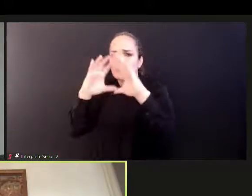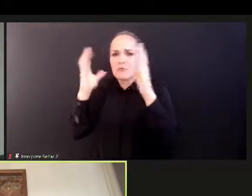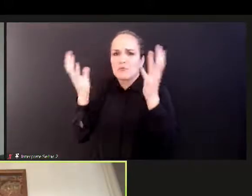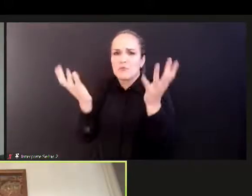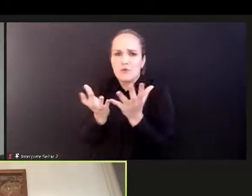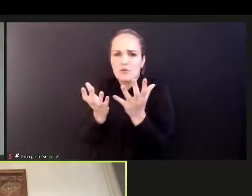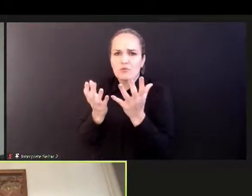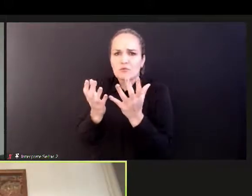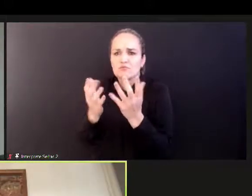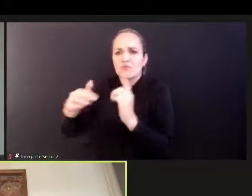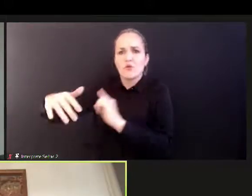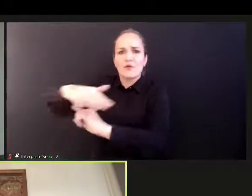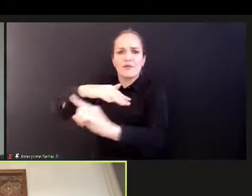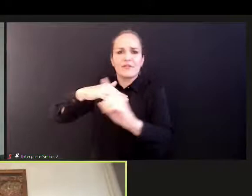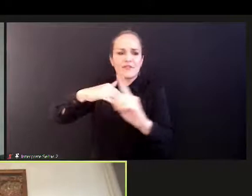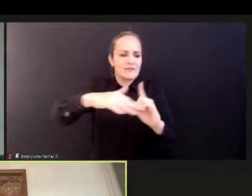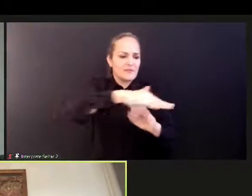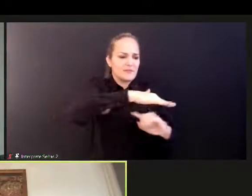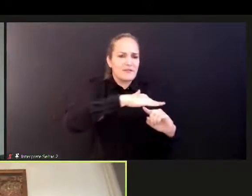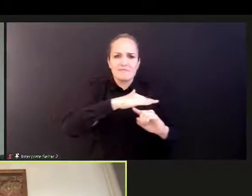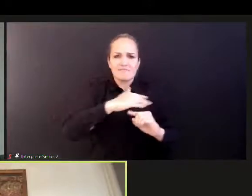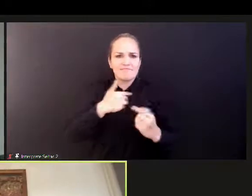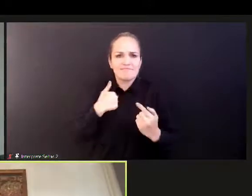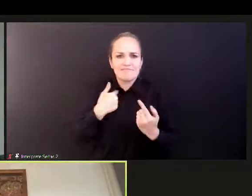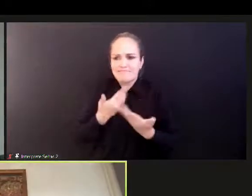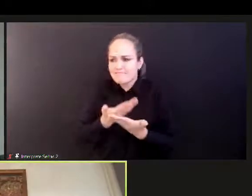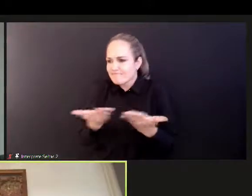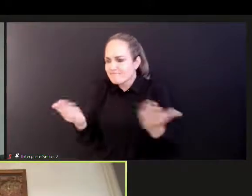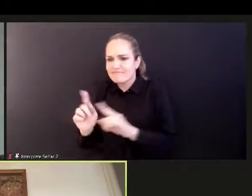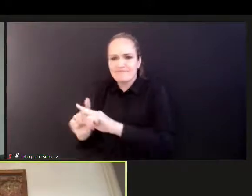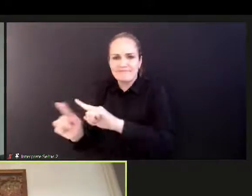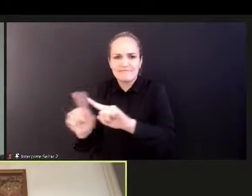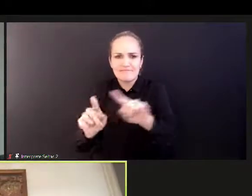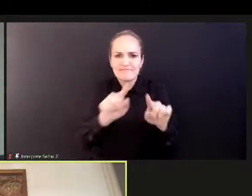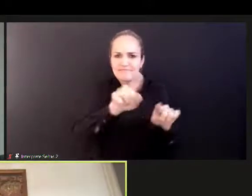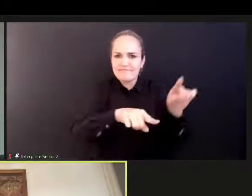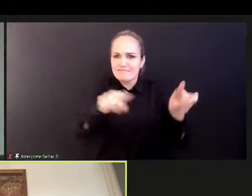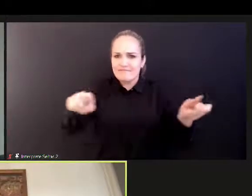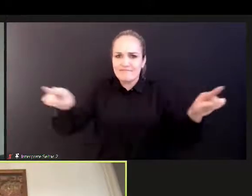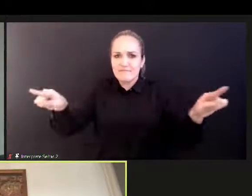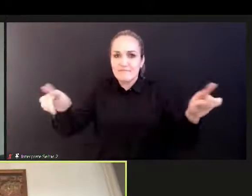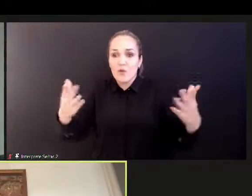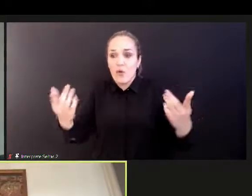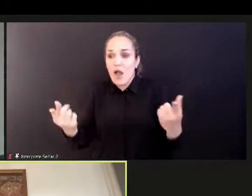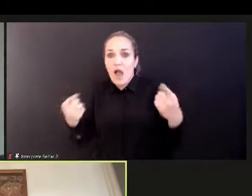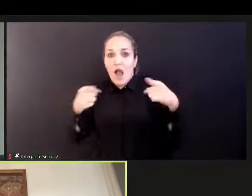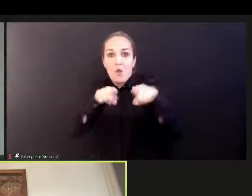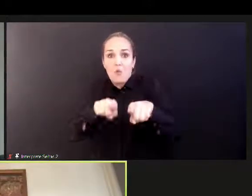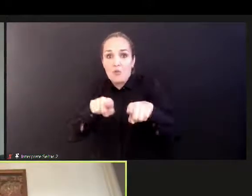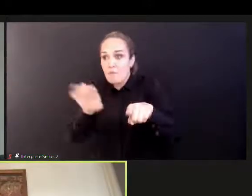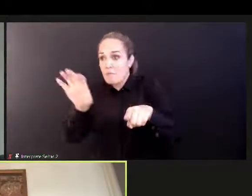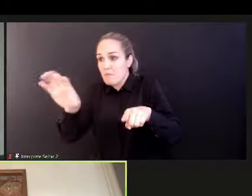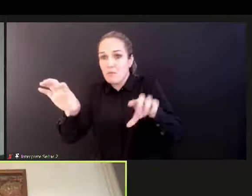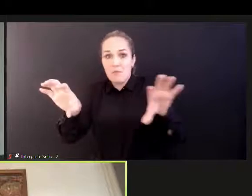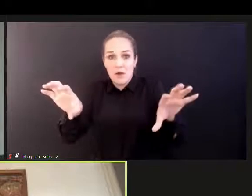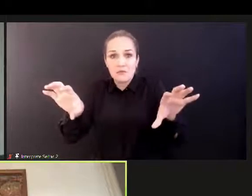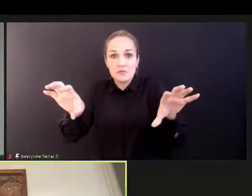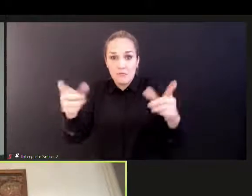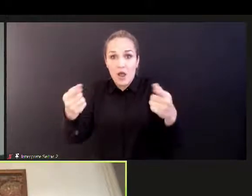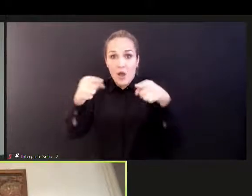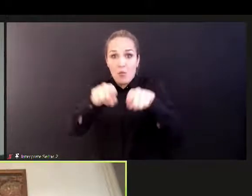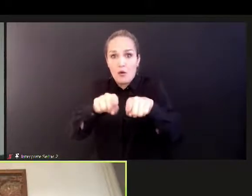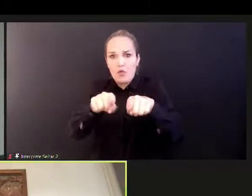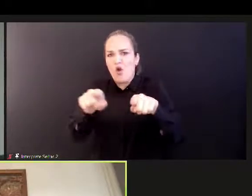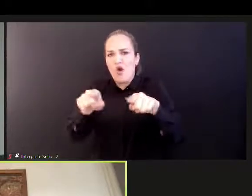agreements and the movement of people protocols sit together is another thing. And innovation, I mean, we have, big